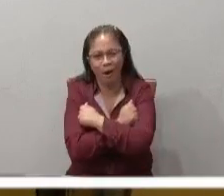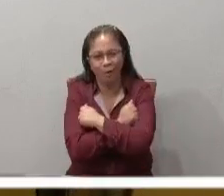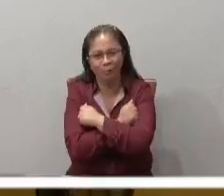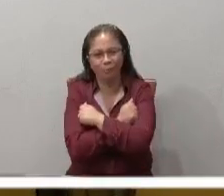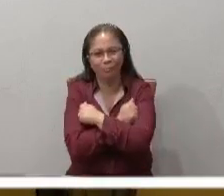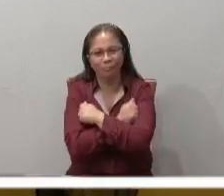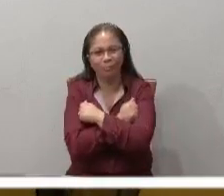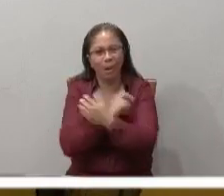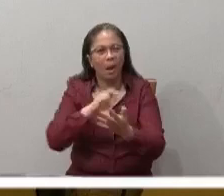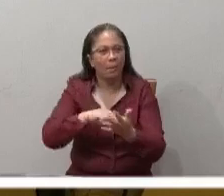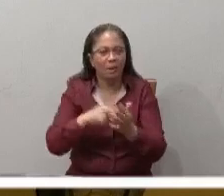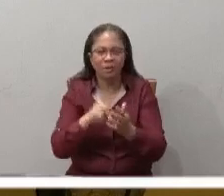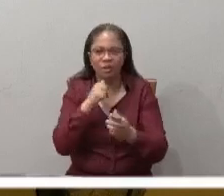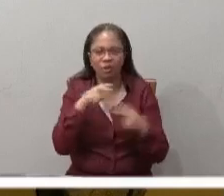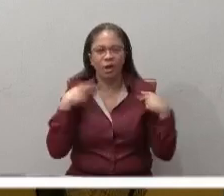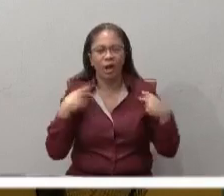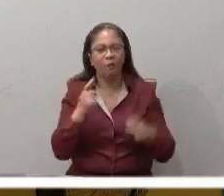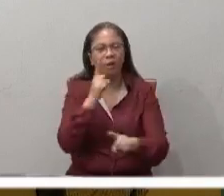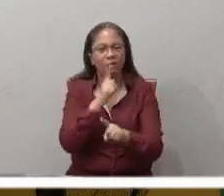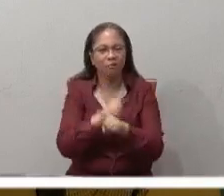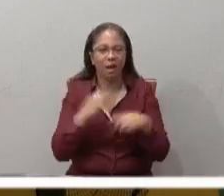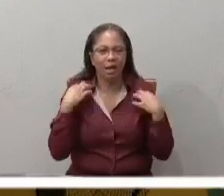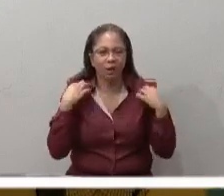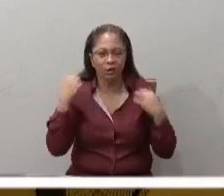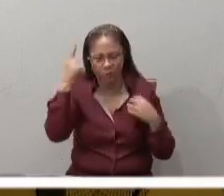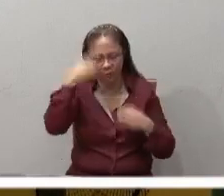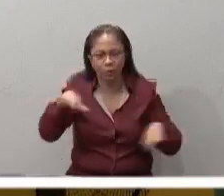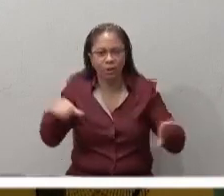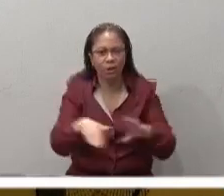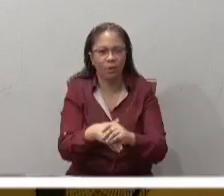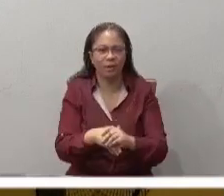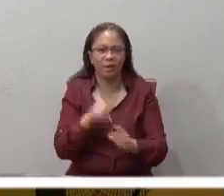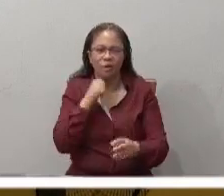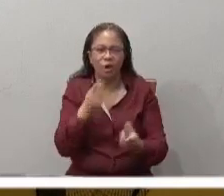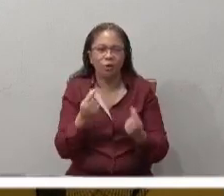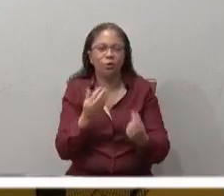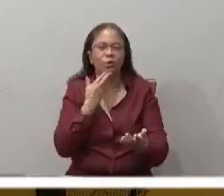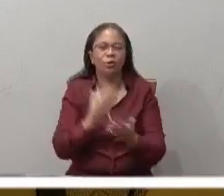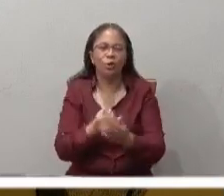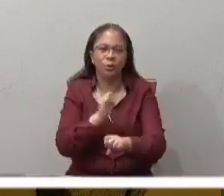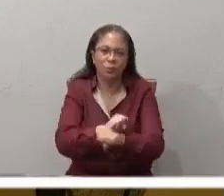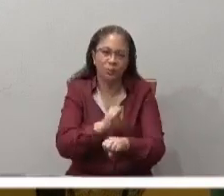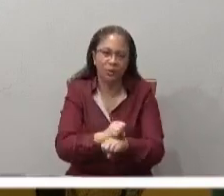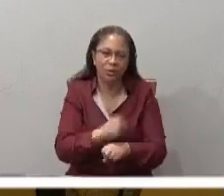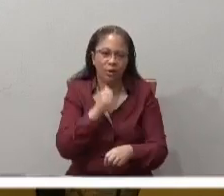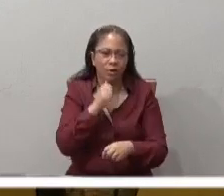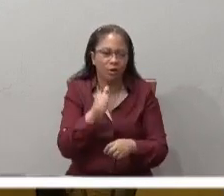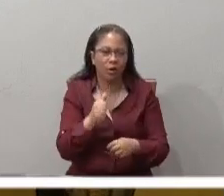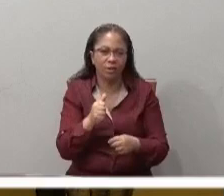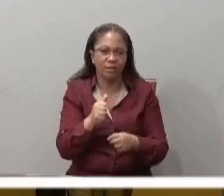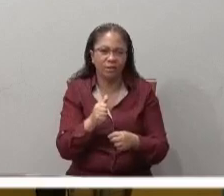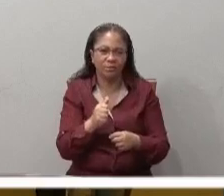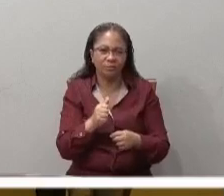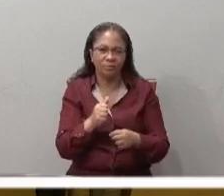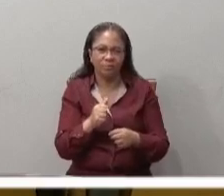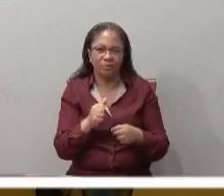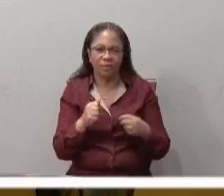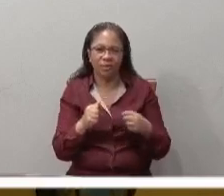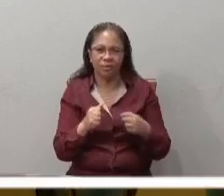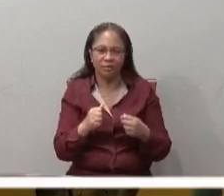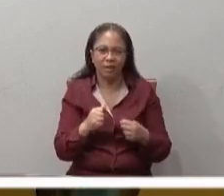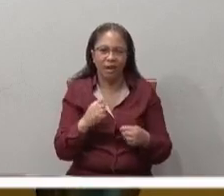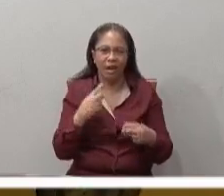not clothed with charity, and clothed with works of charity, clothed with a garment